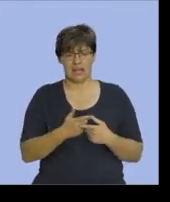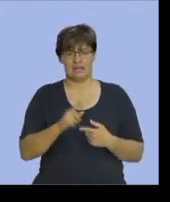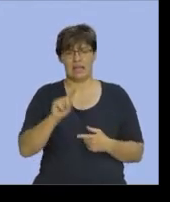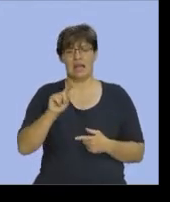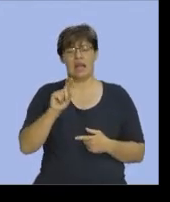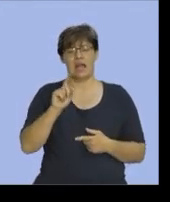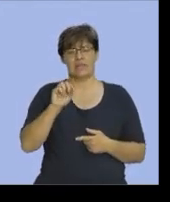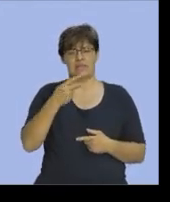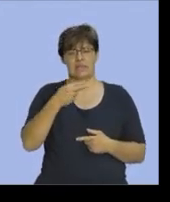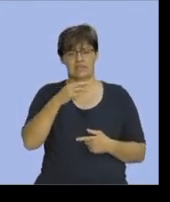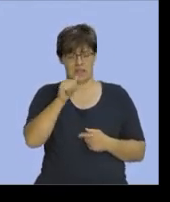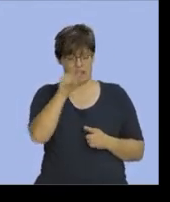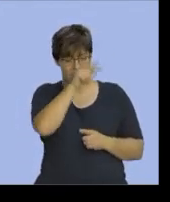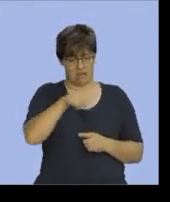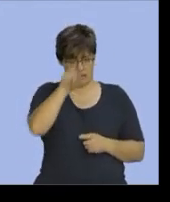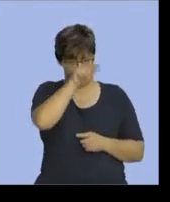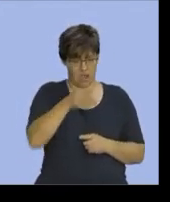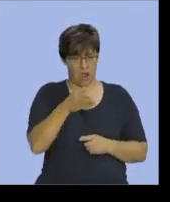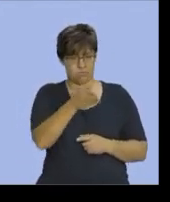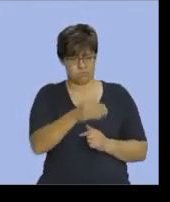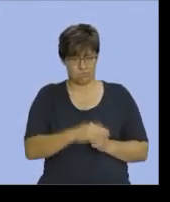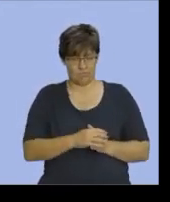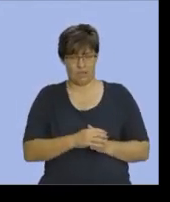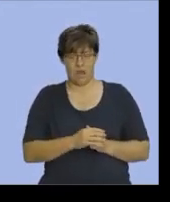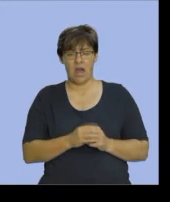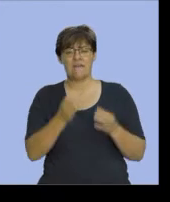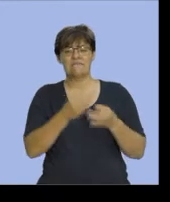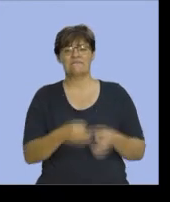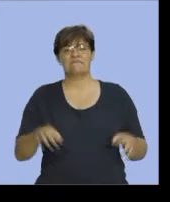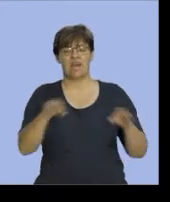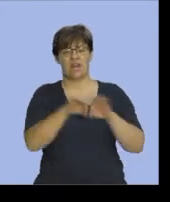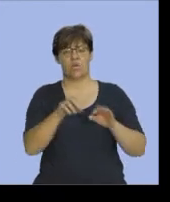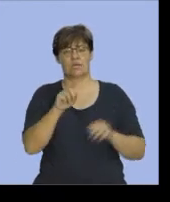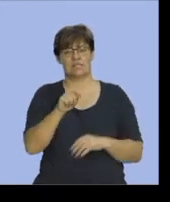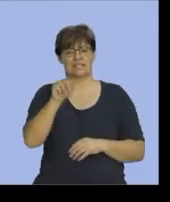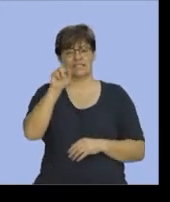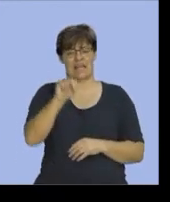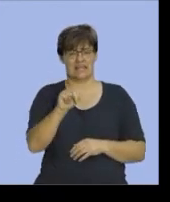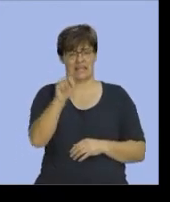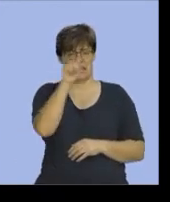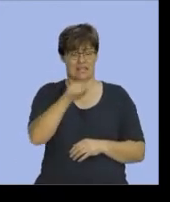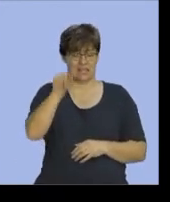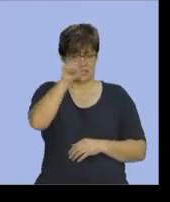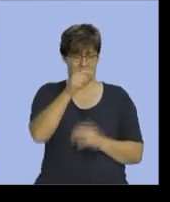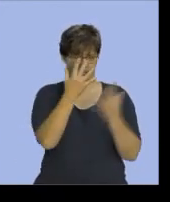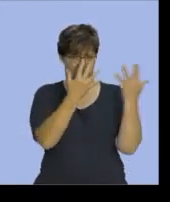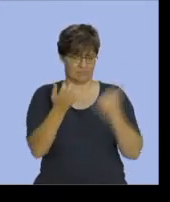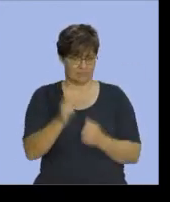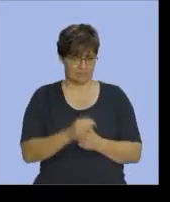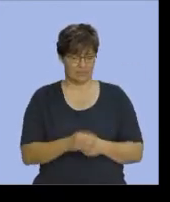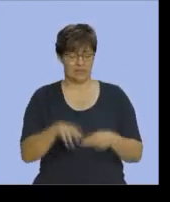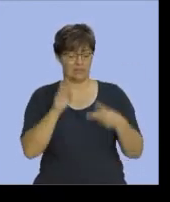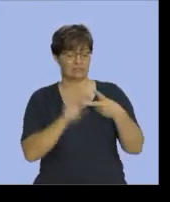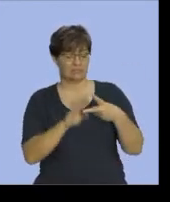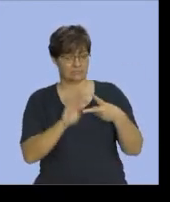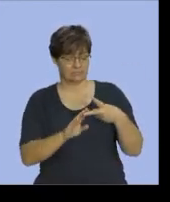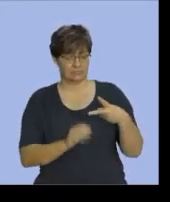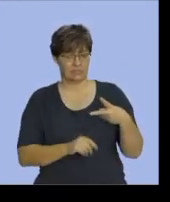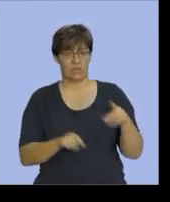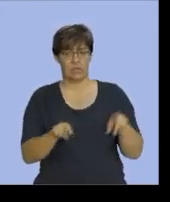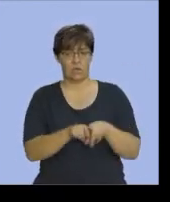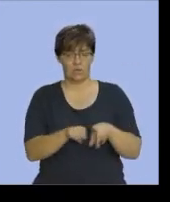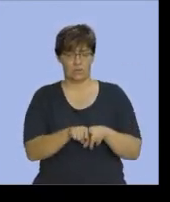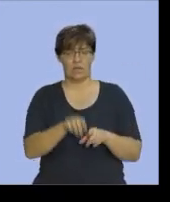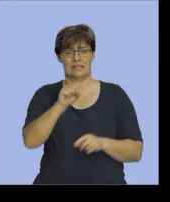plane, and theta that is on the Cartesian plane, calculate the value of tan theta